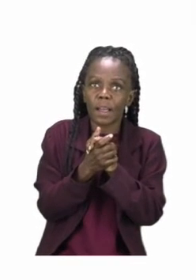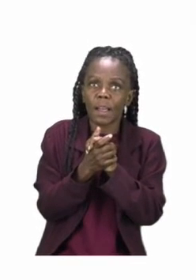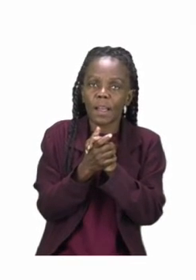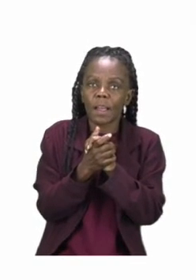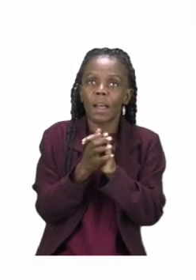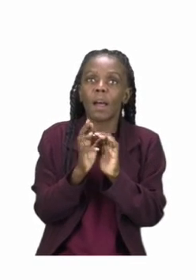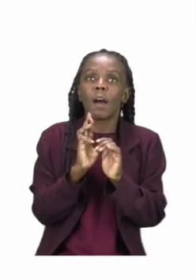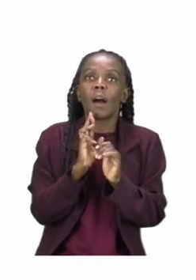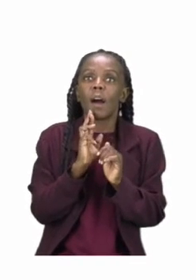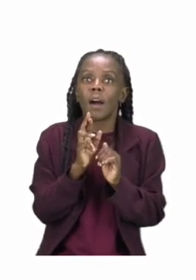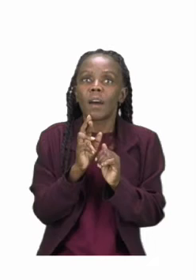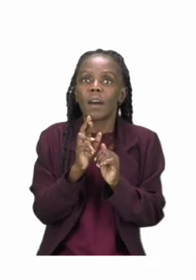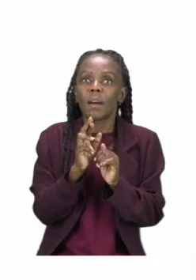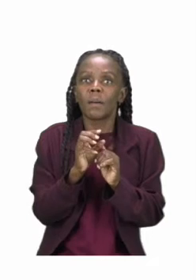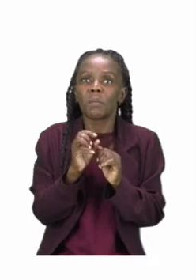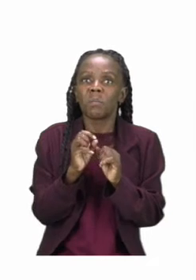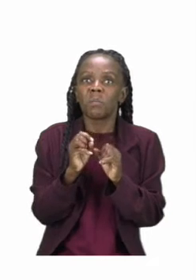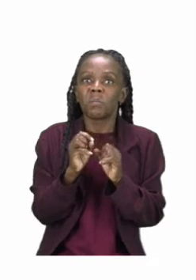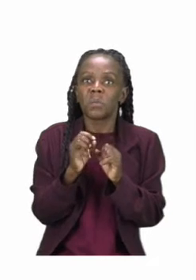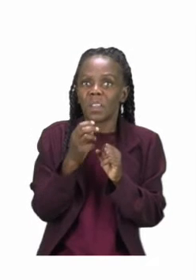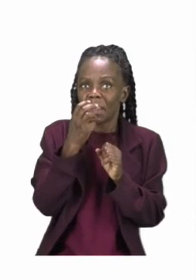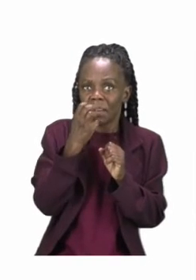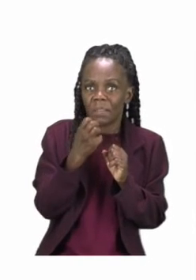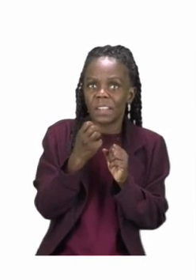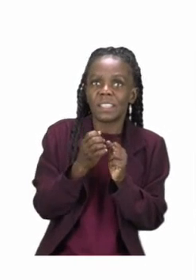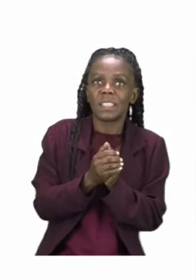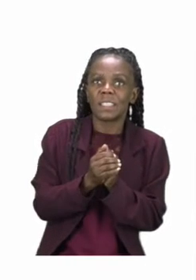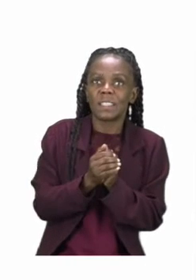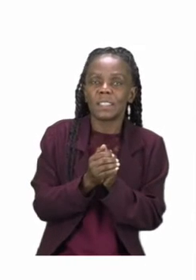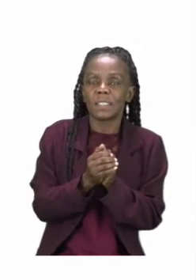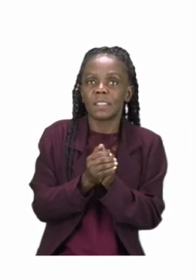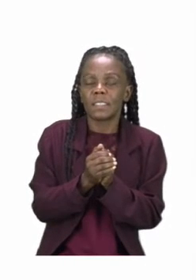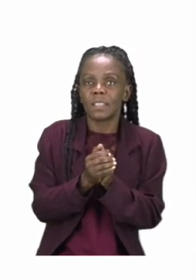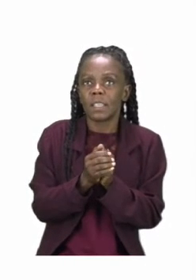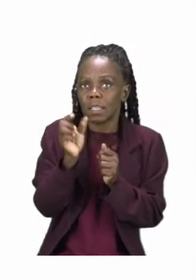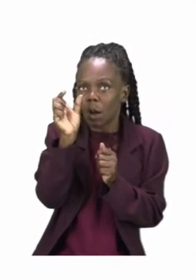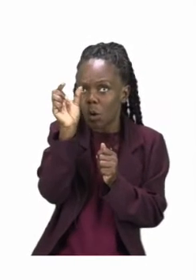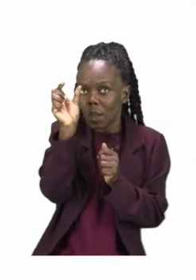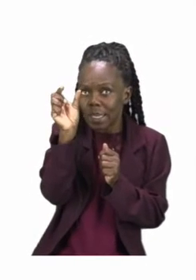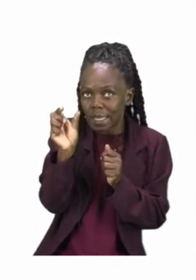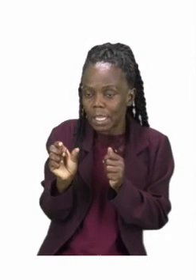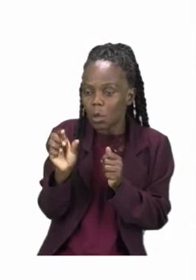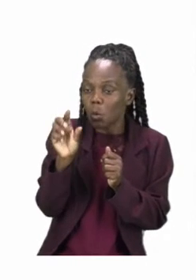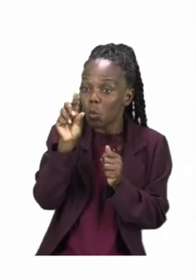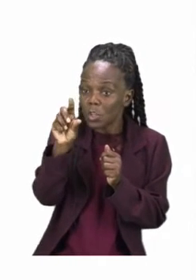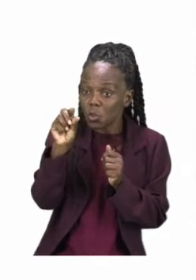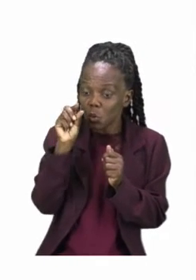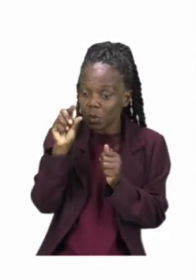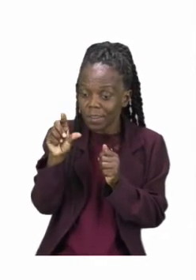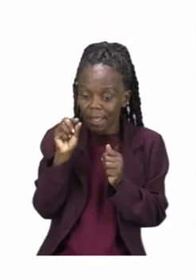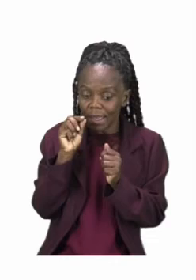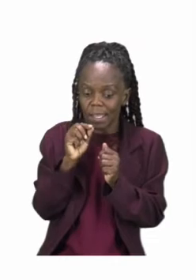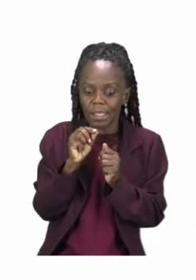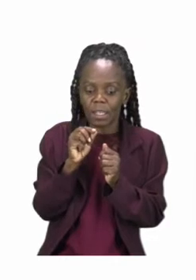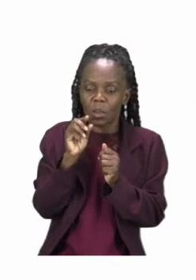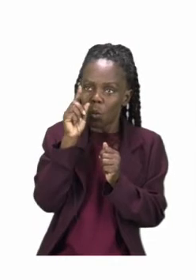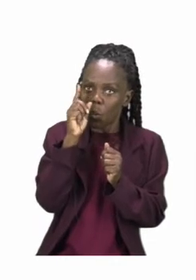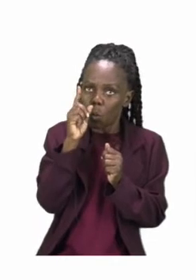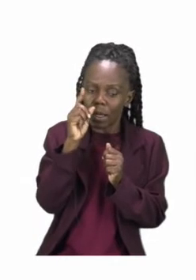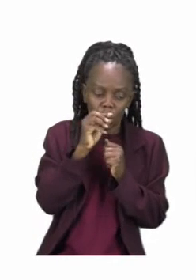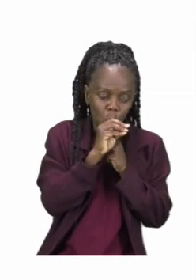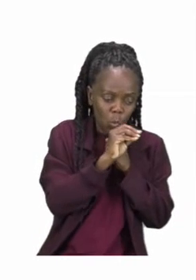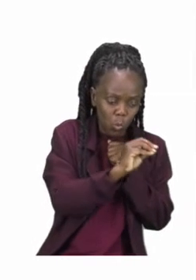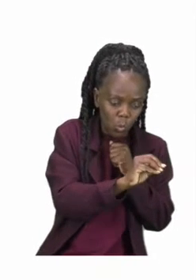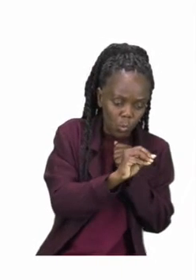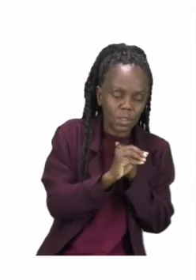its, our, or mine? Now remember, Lisa is